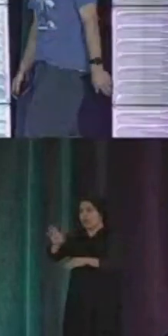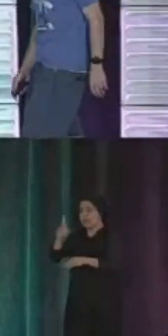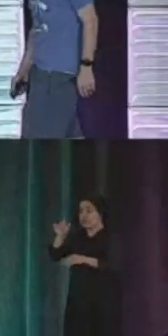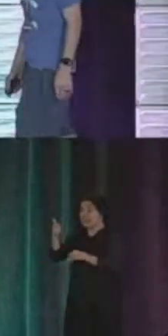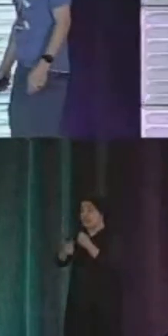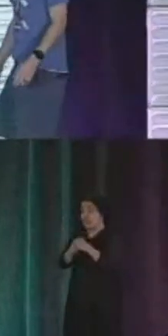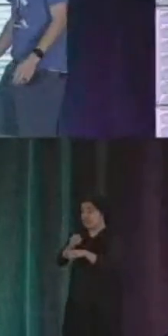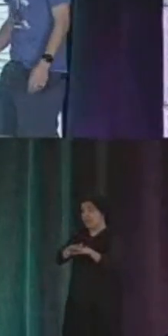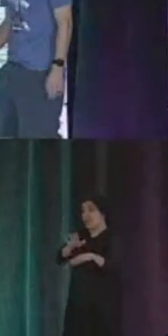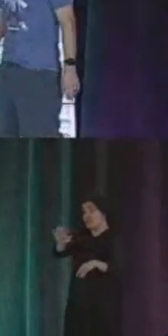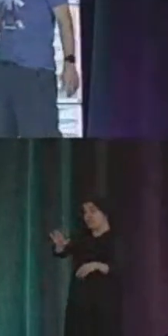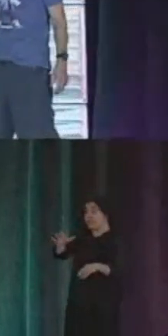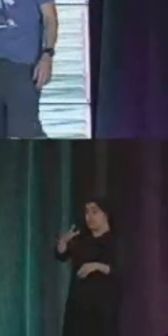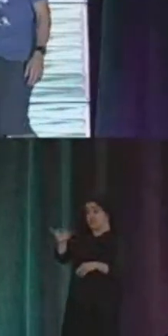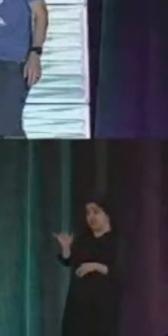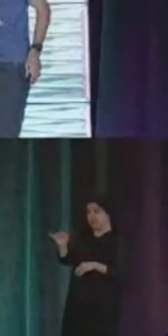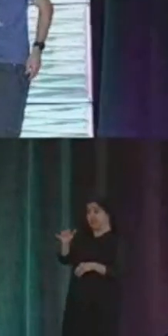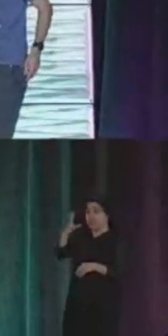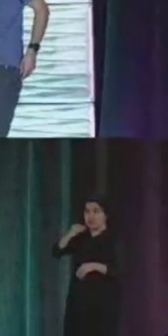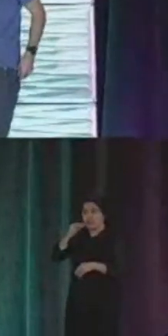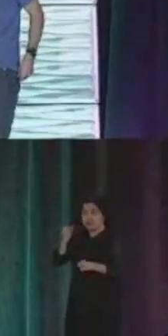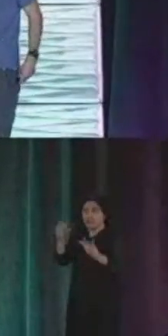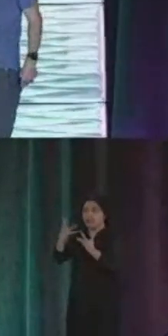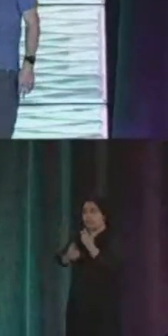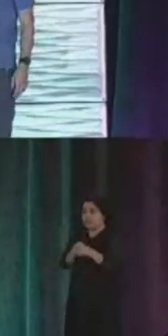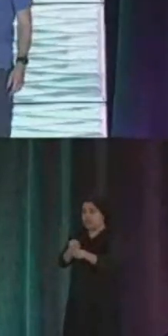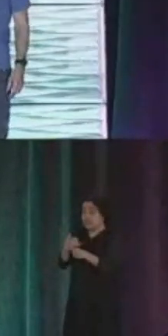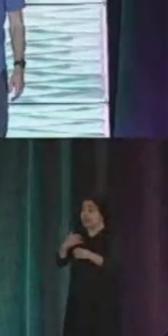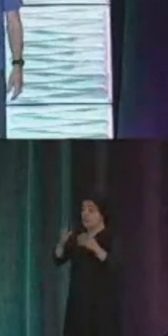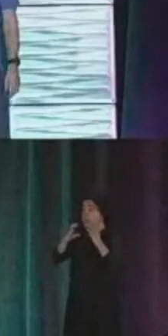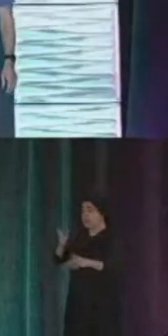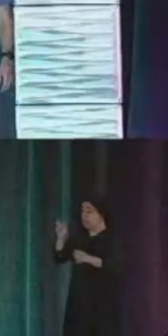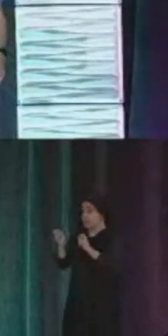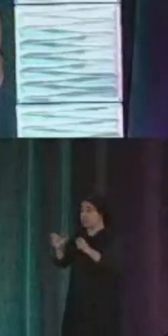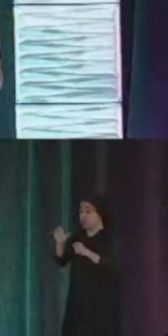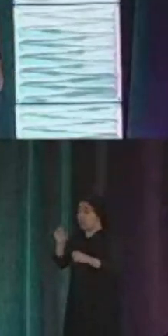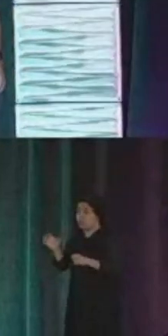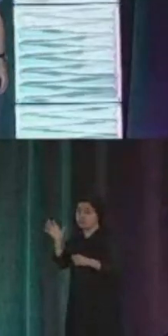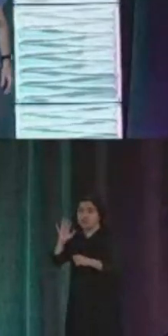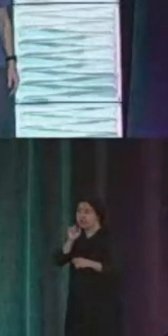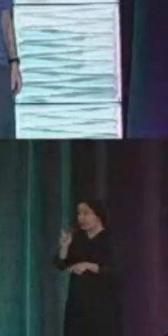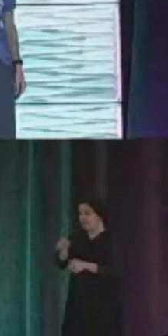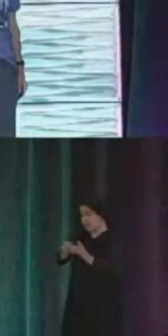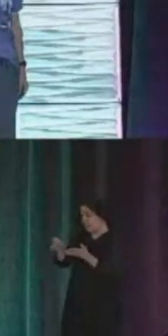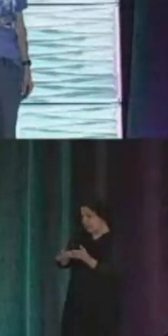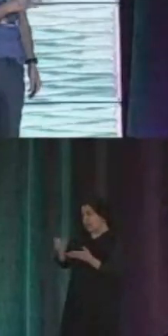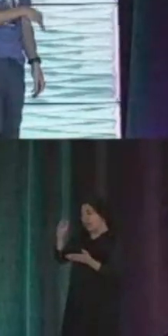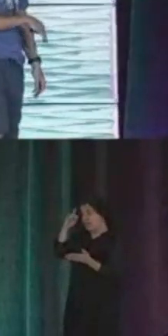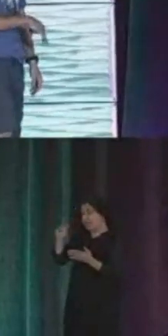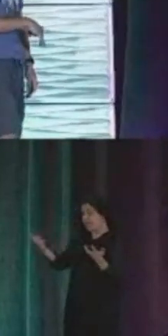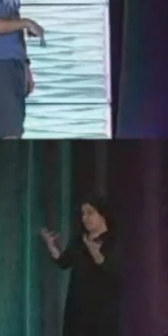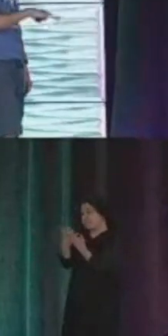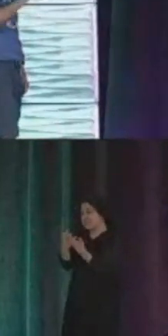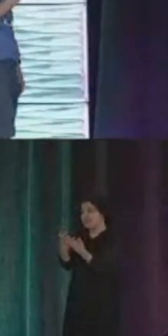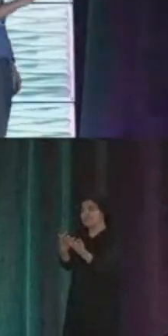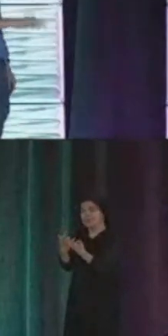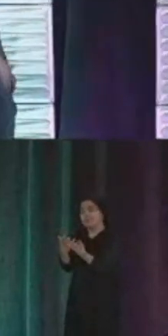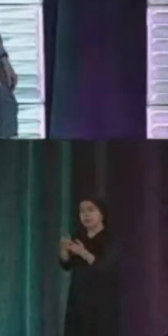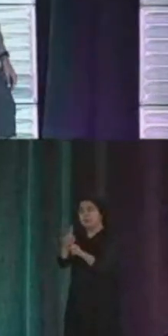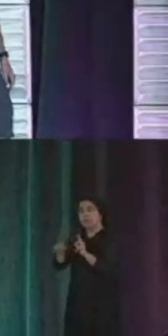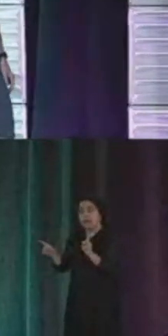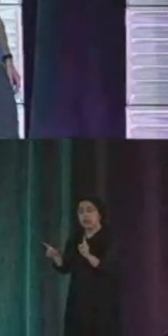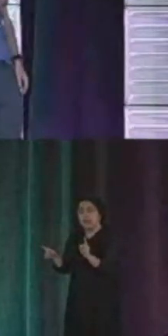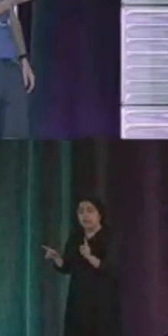probably also. So we also have a lot more custom code that we didn't have to write before. And I know that correlation does not imply causation,